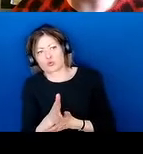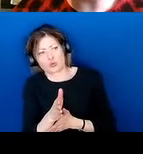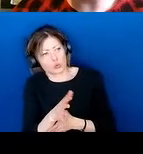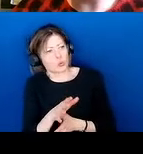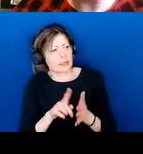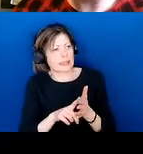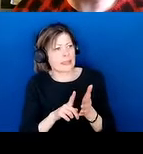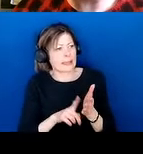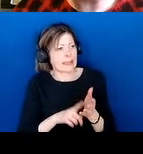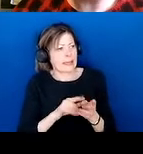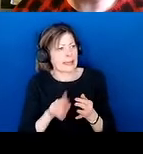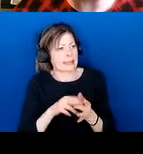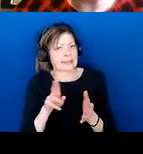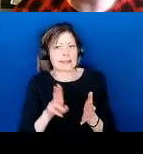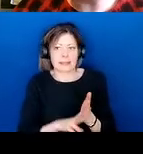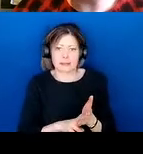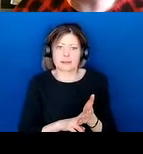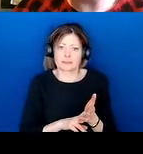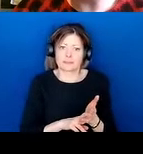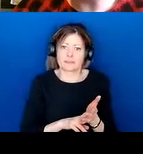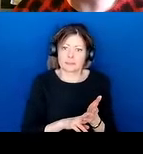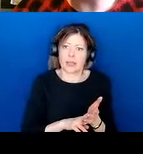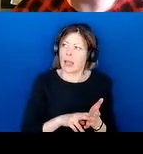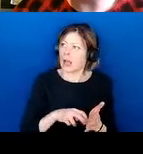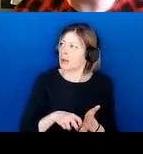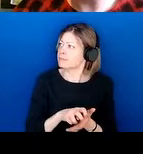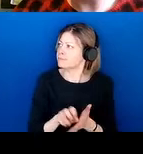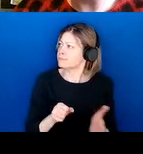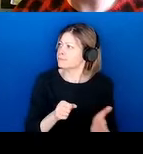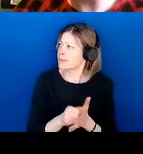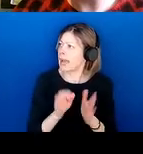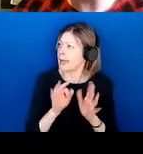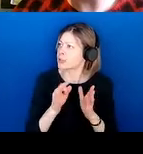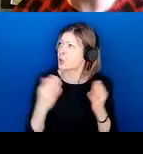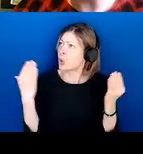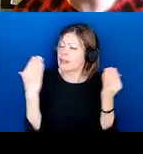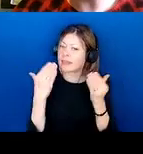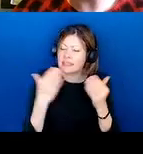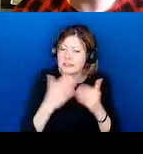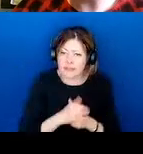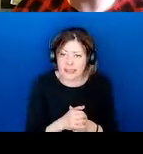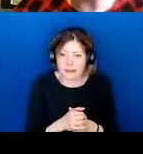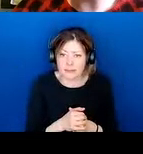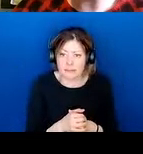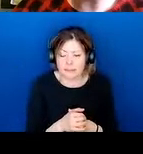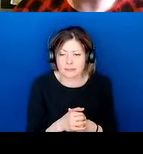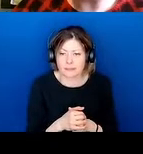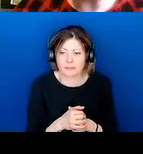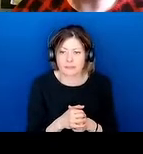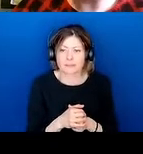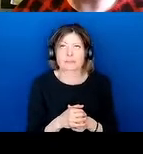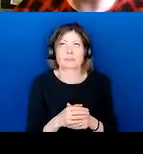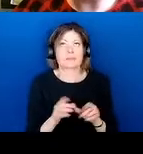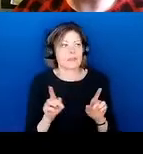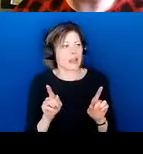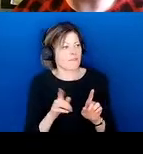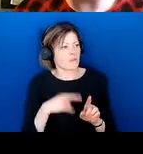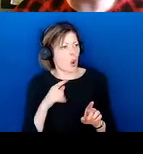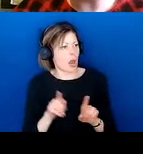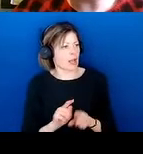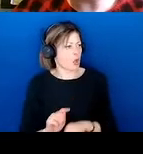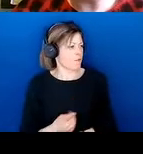Hamilton's garden until 8 in the evening, like the first solitary man